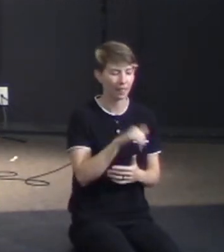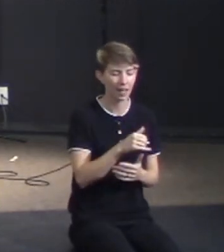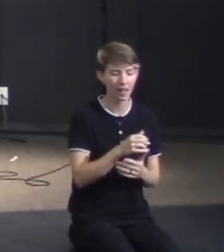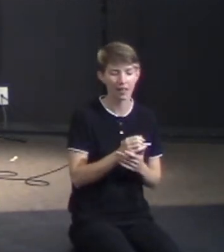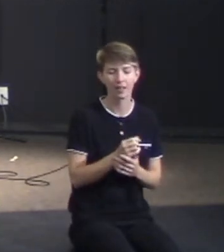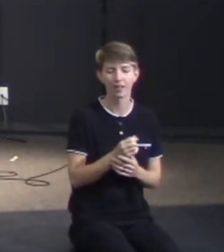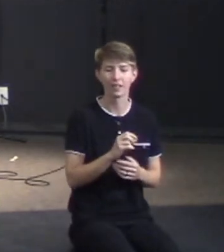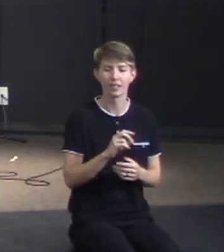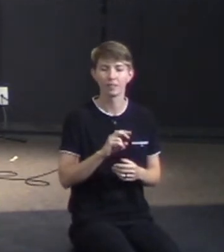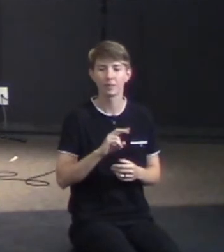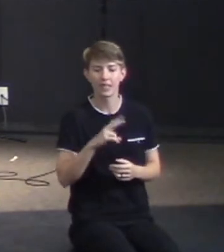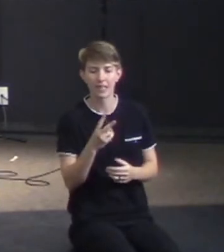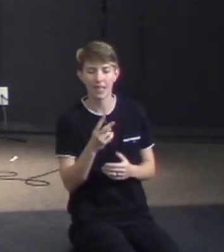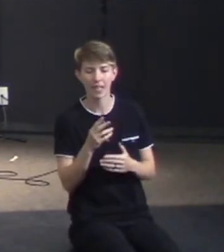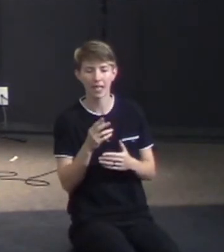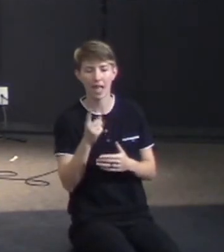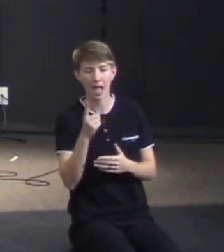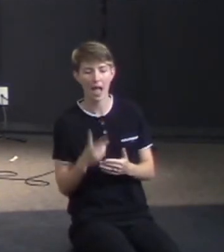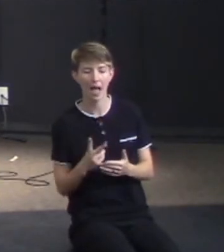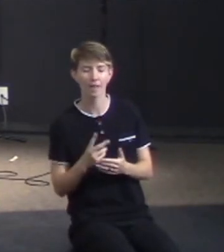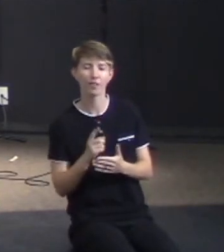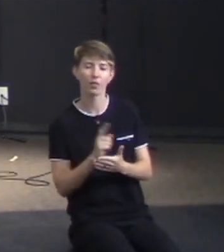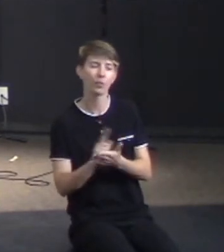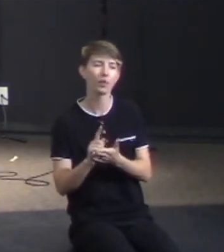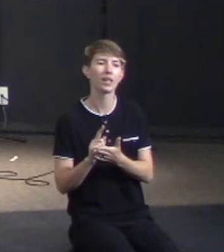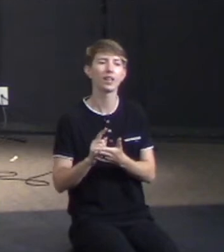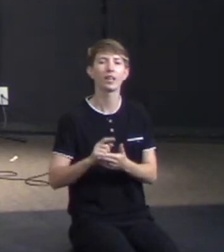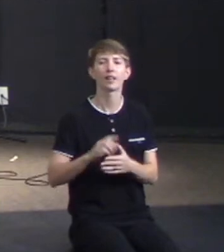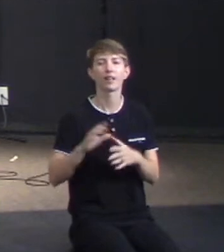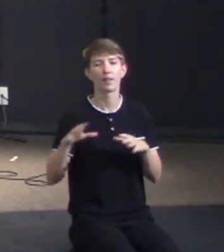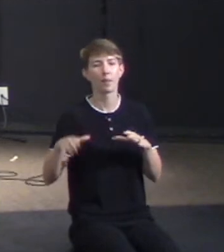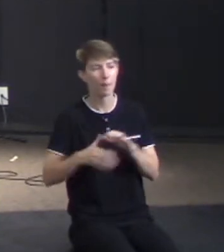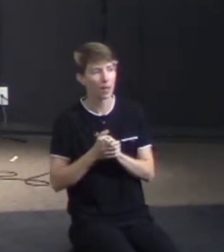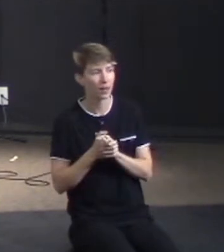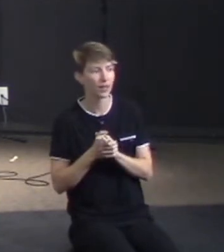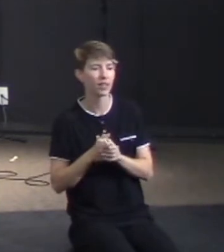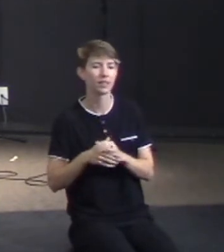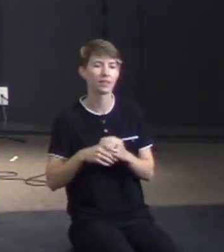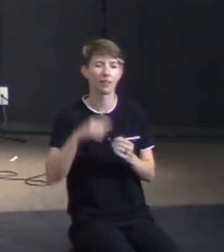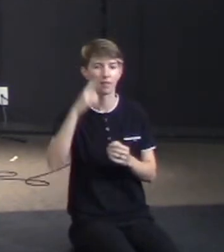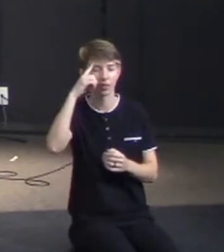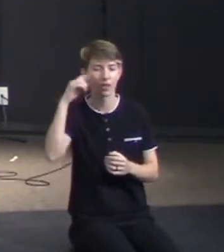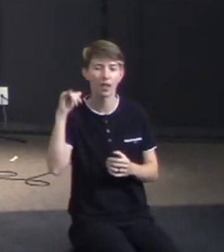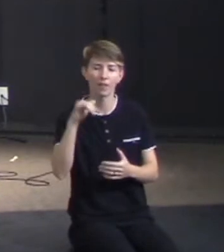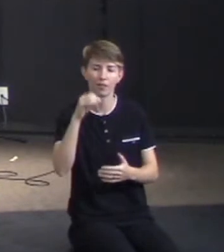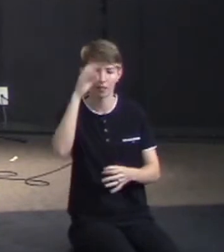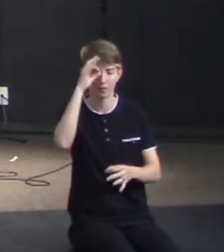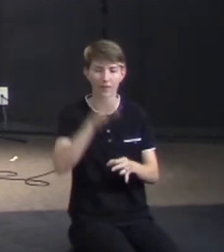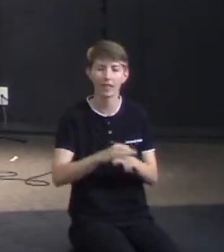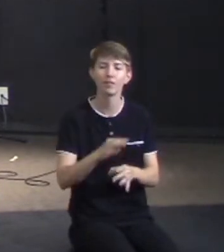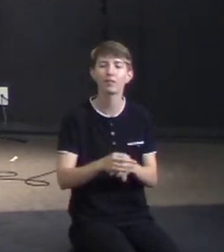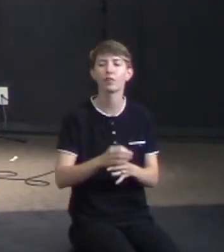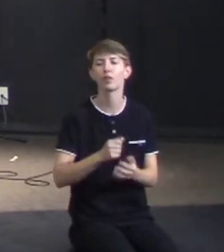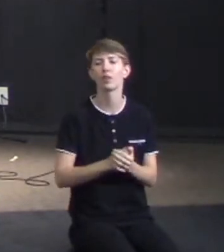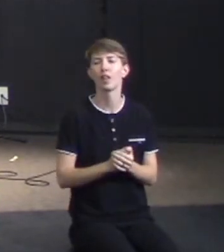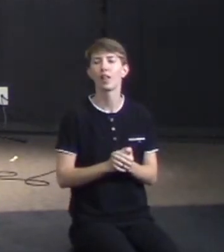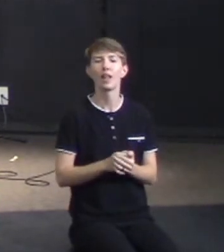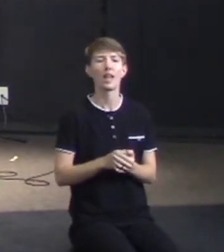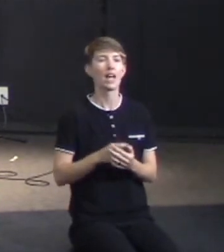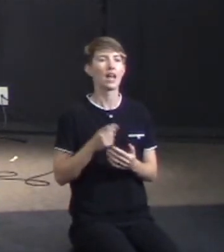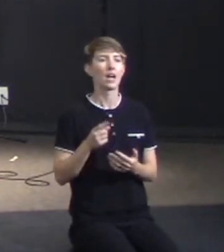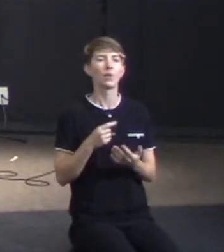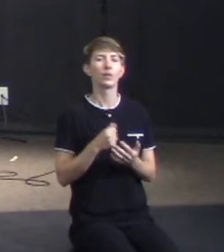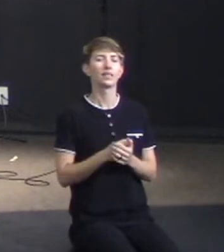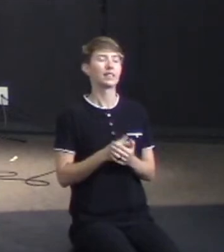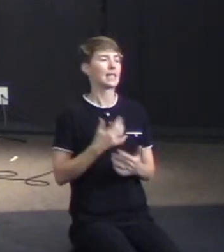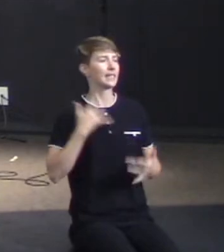week was the marrieds, the forever faithful, the death track was there, and